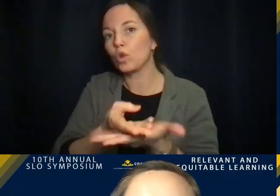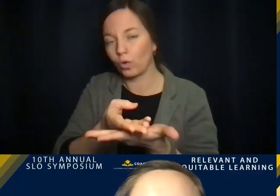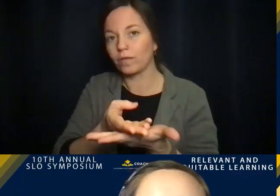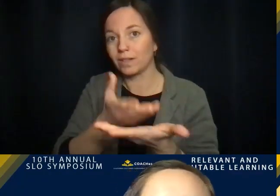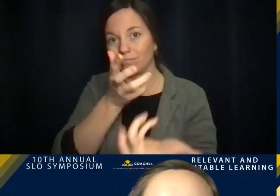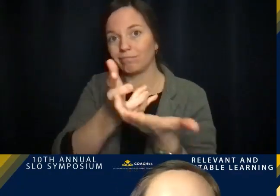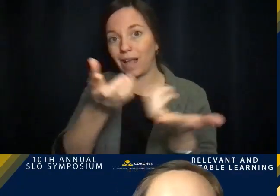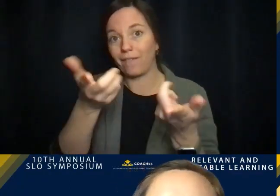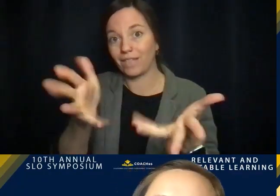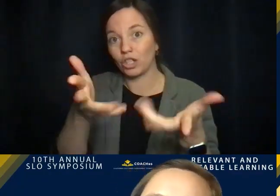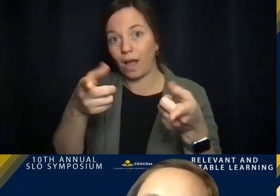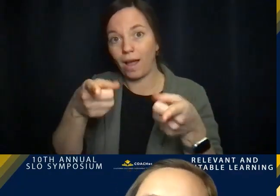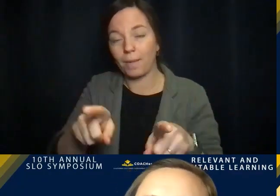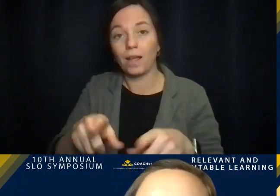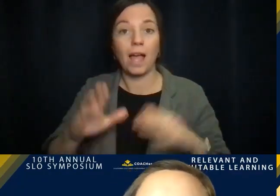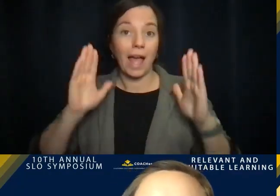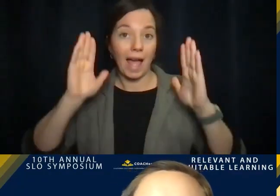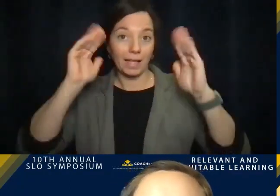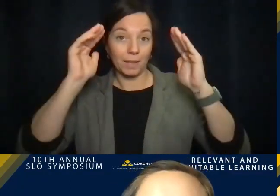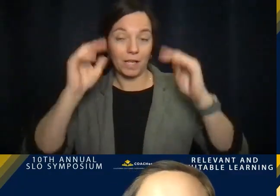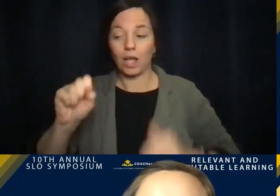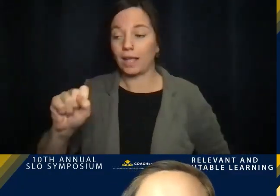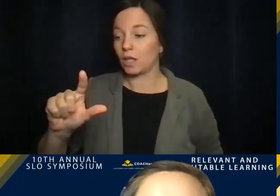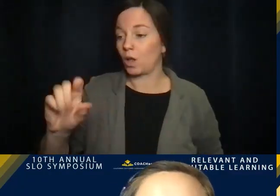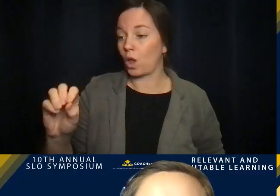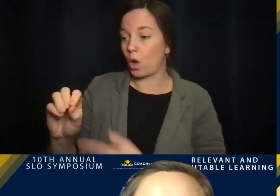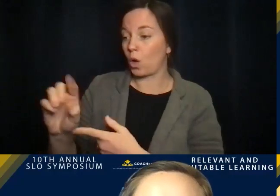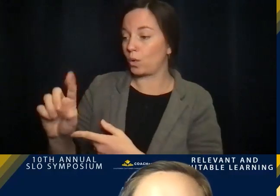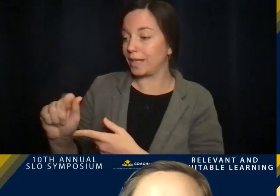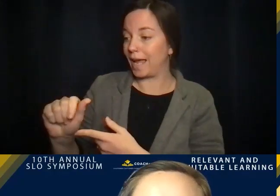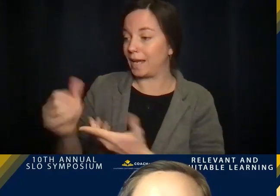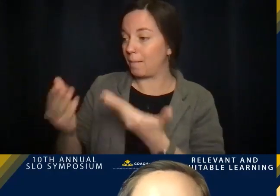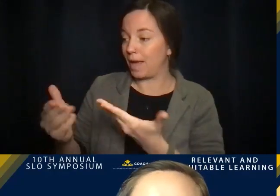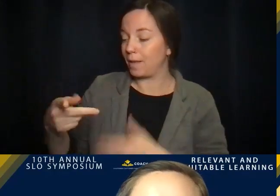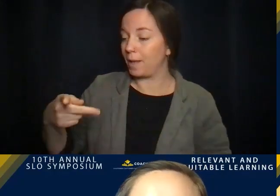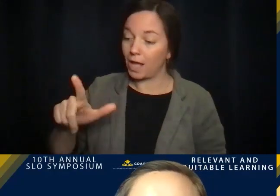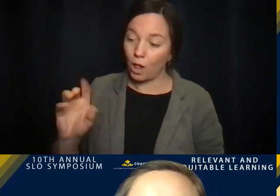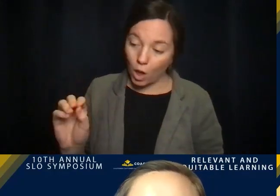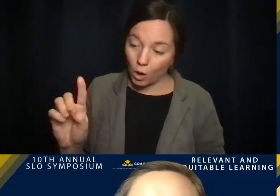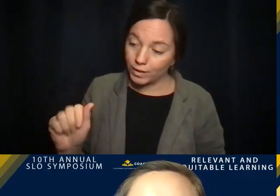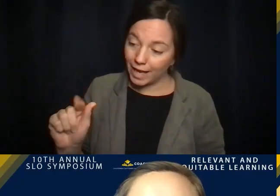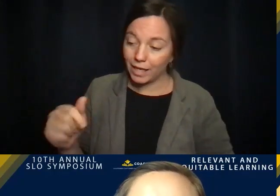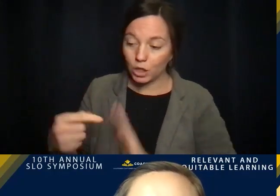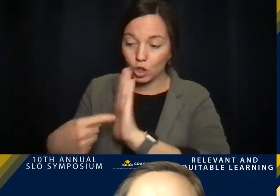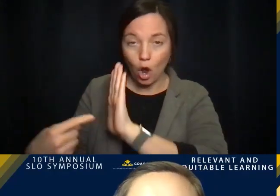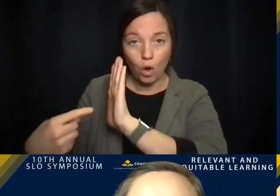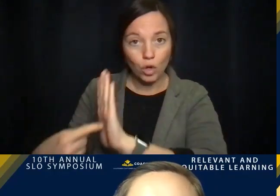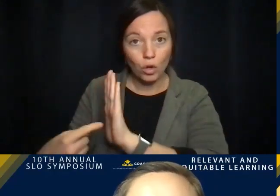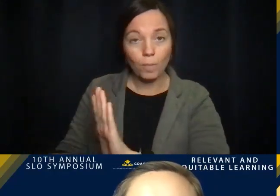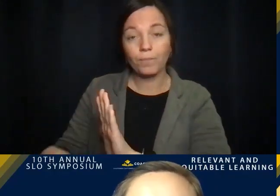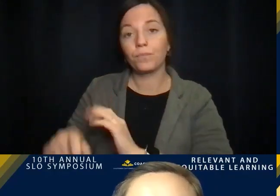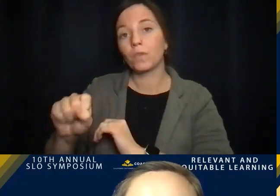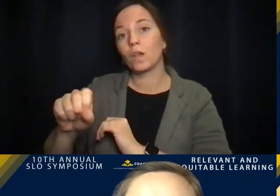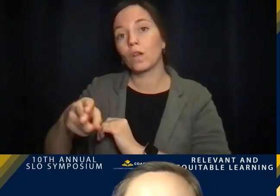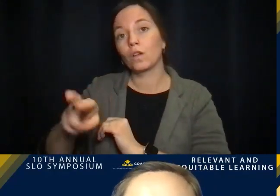expectation is you might have SLO data that shows you that. You might have PLO data that shows you that. You might have survey data that